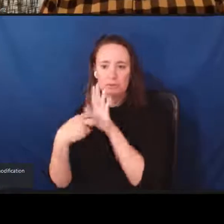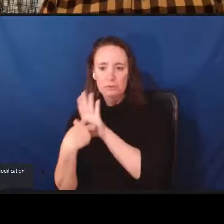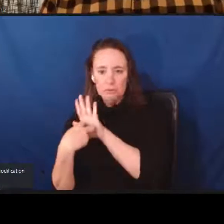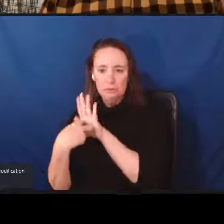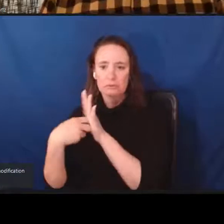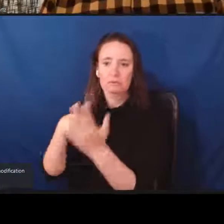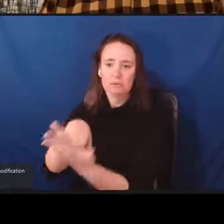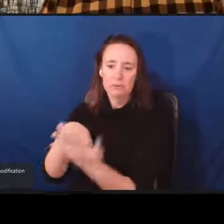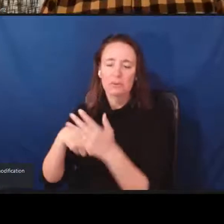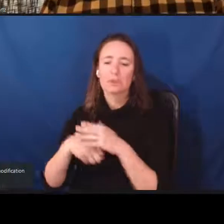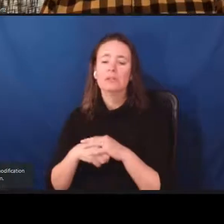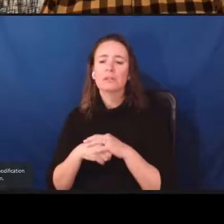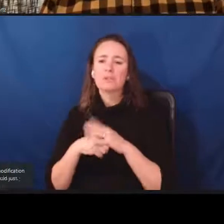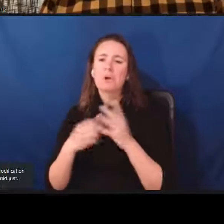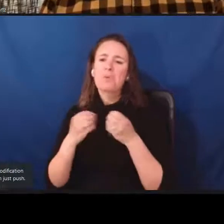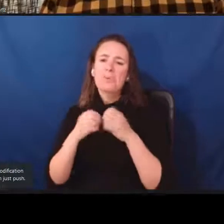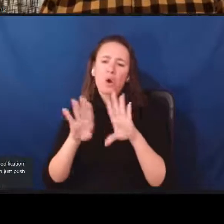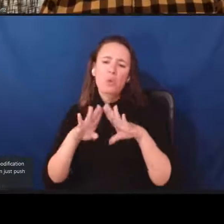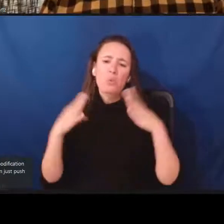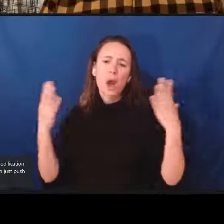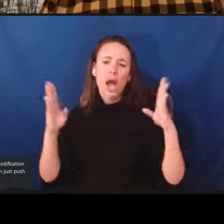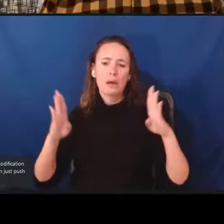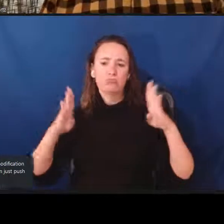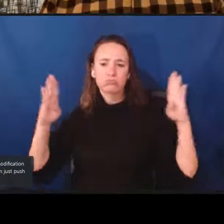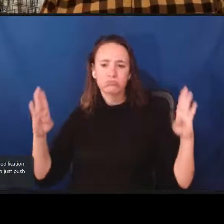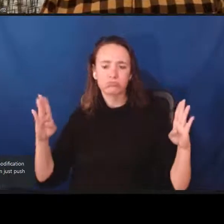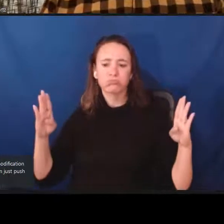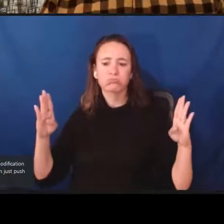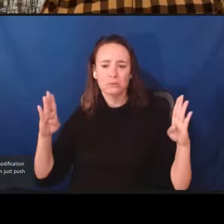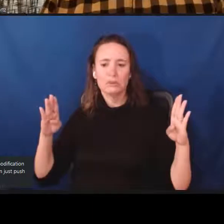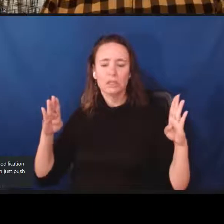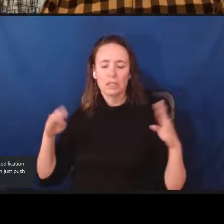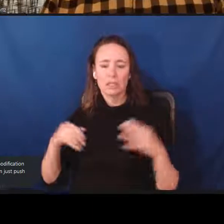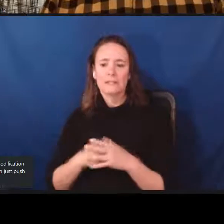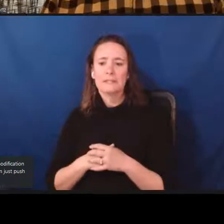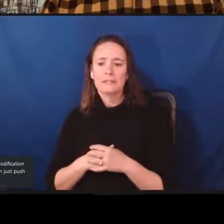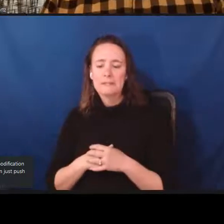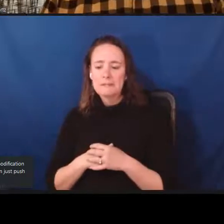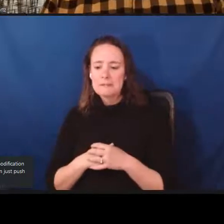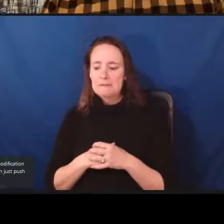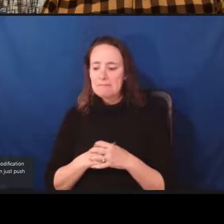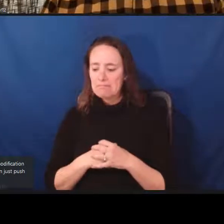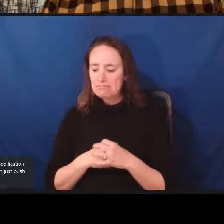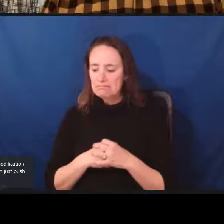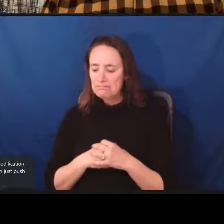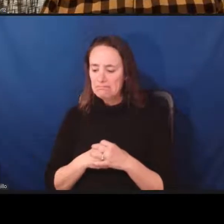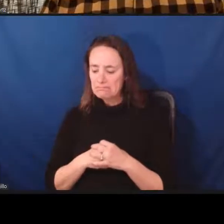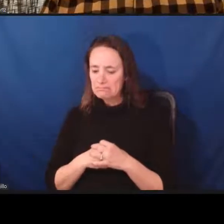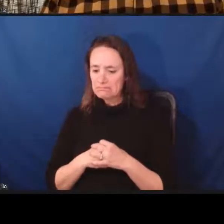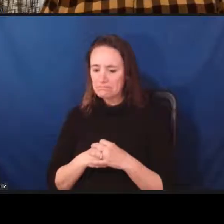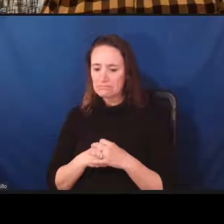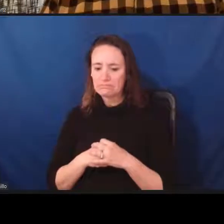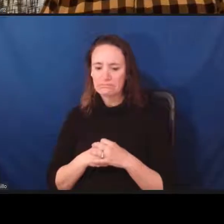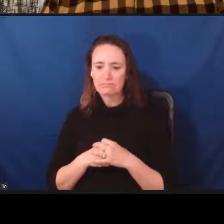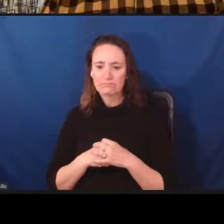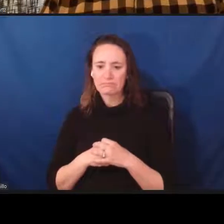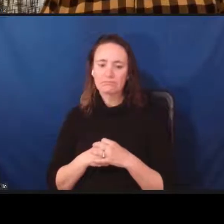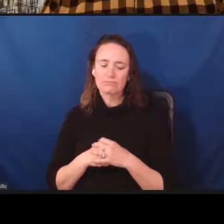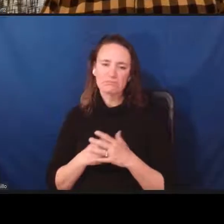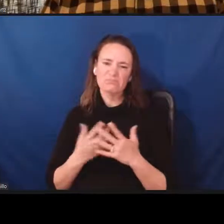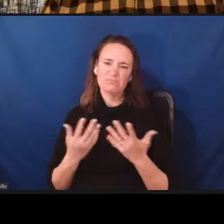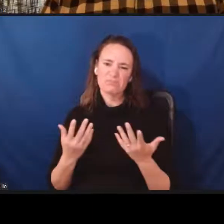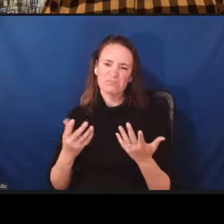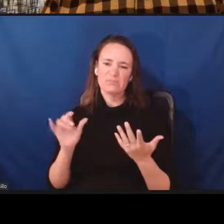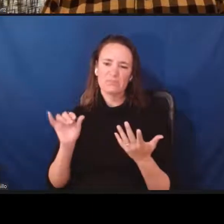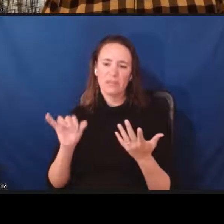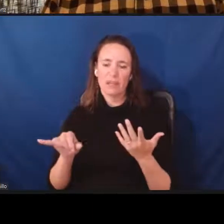door entrance, and I could just push my chair and it would open. So they